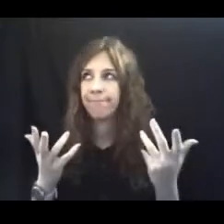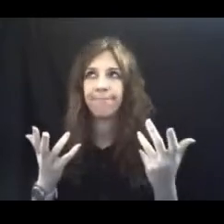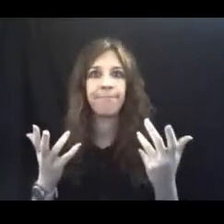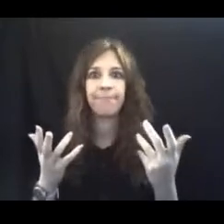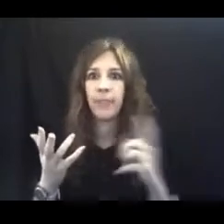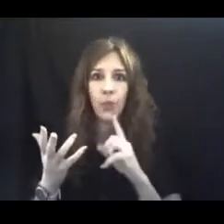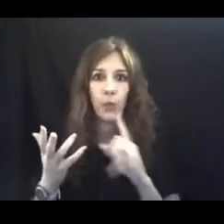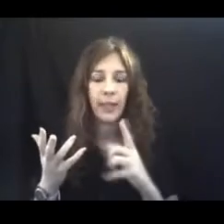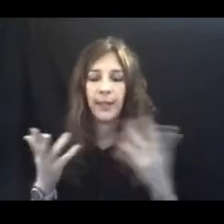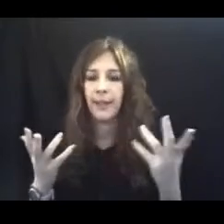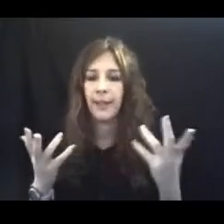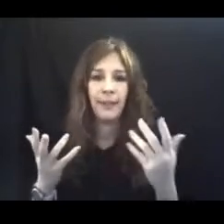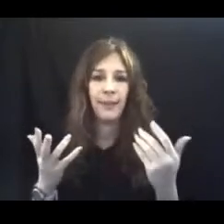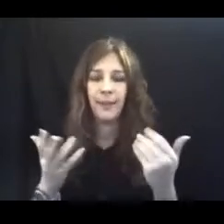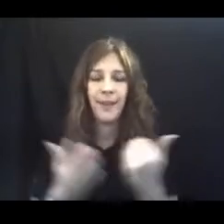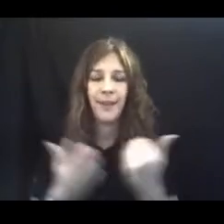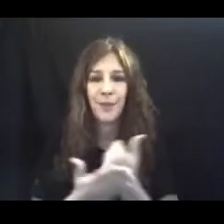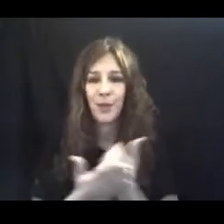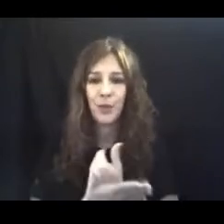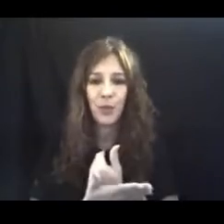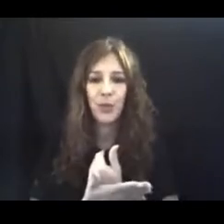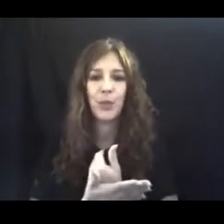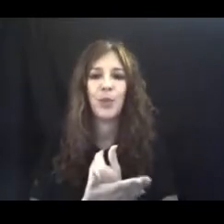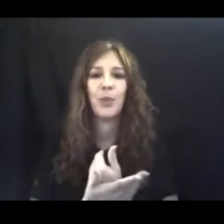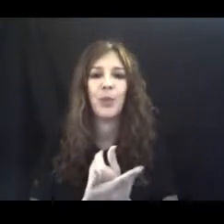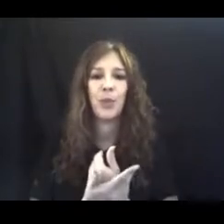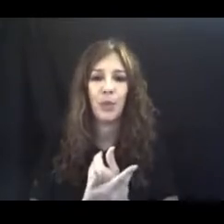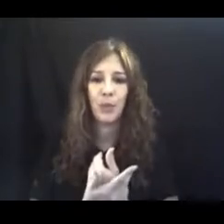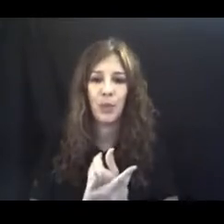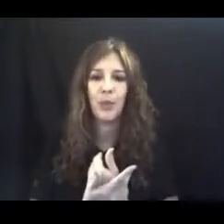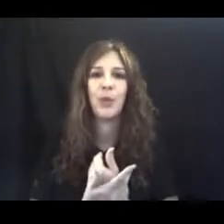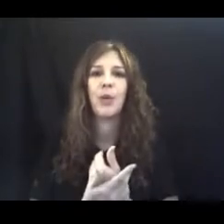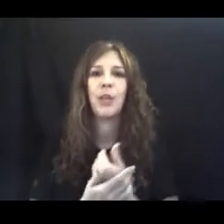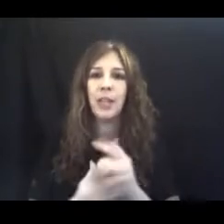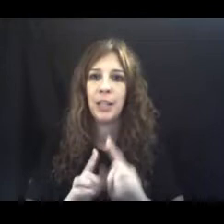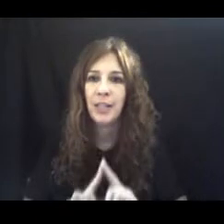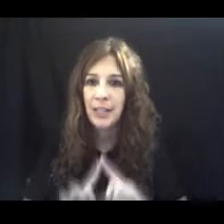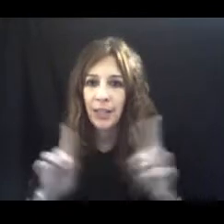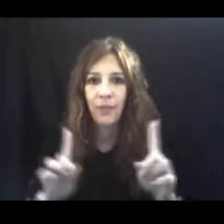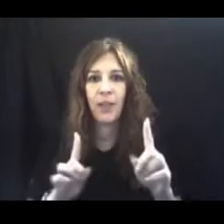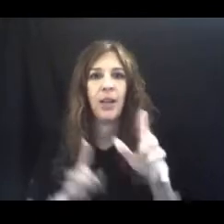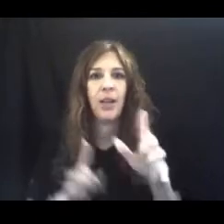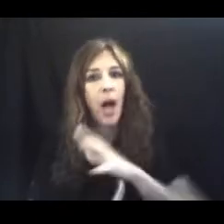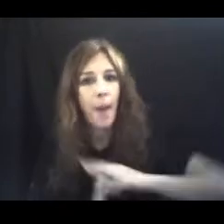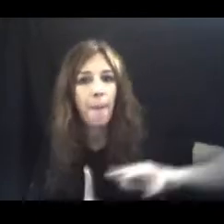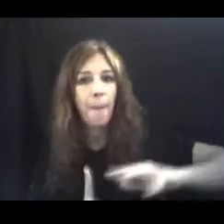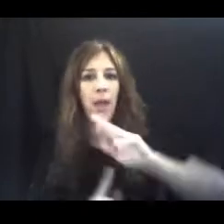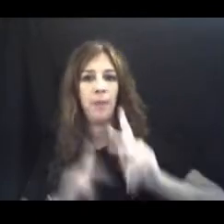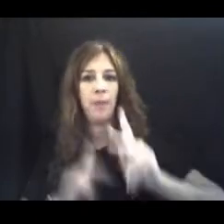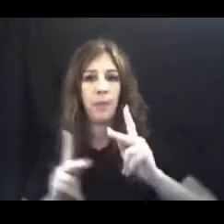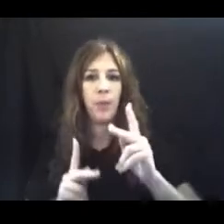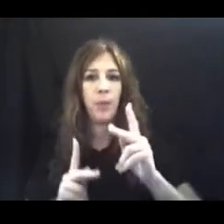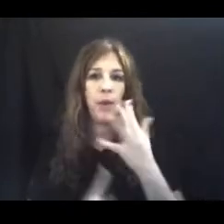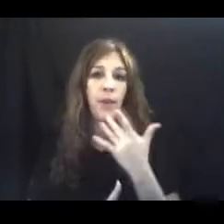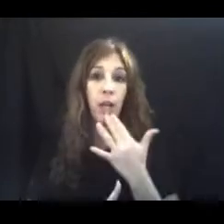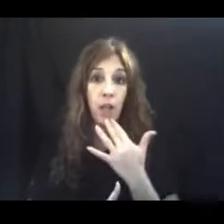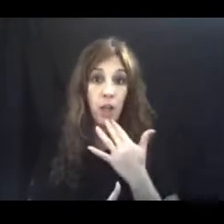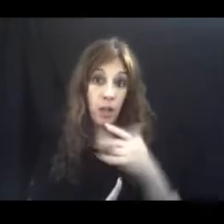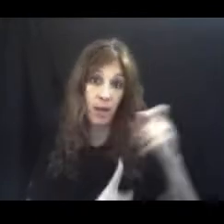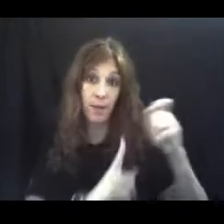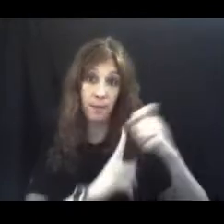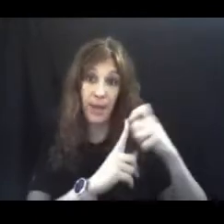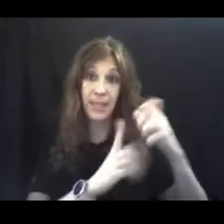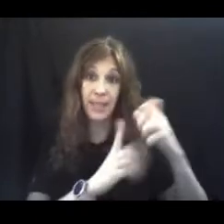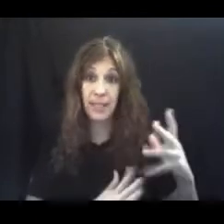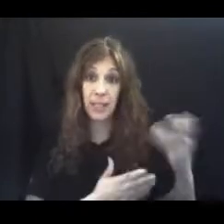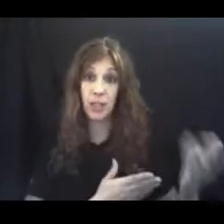nuanced situation when it's among people of color, because like you said, Palestinians aren't coming here in terms of